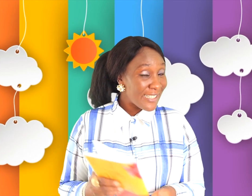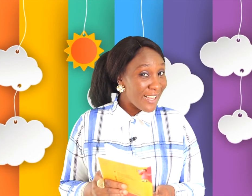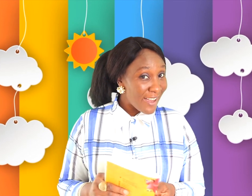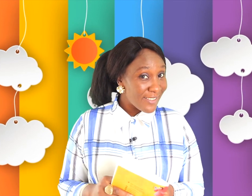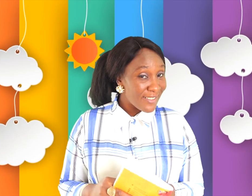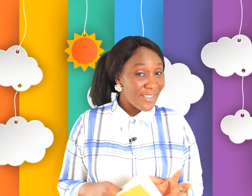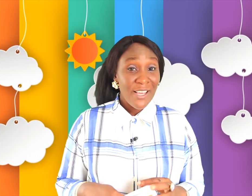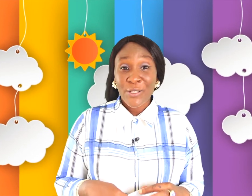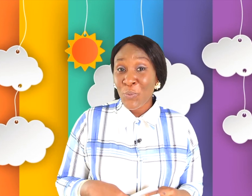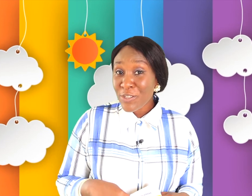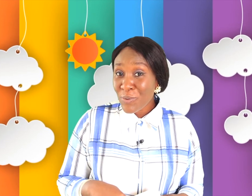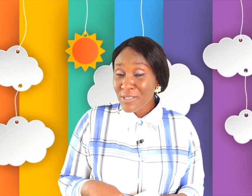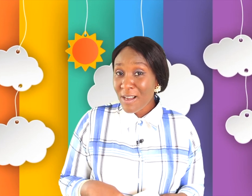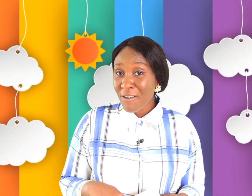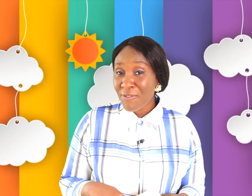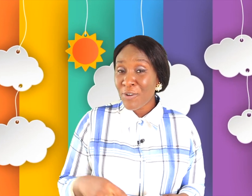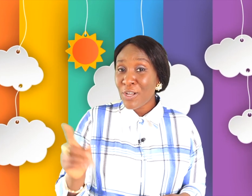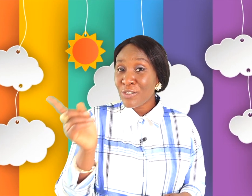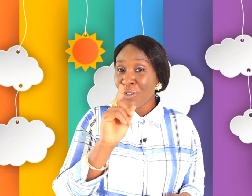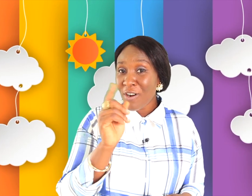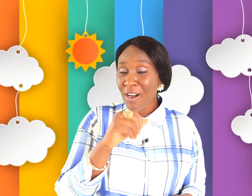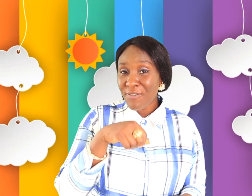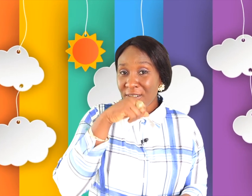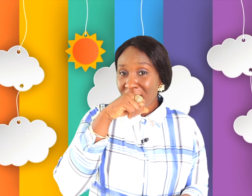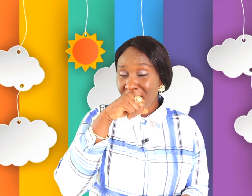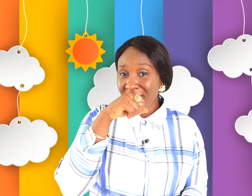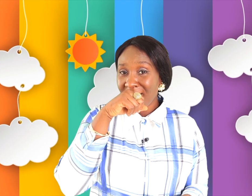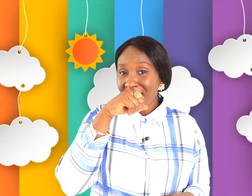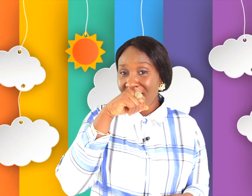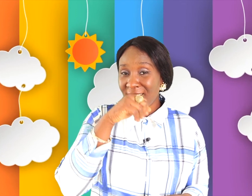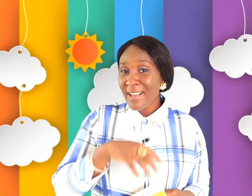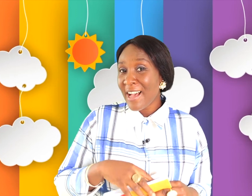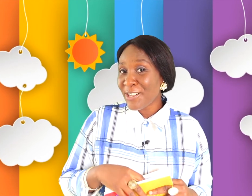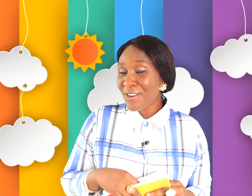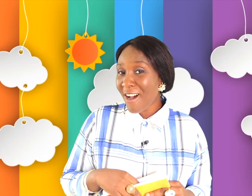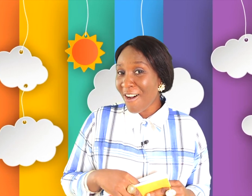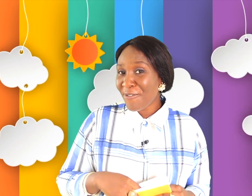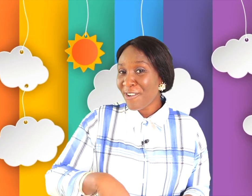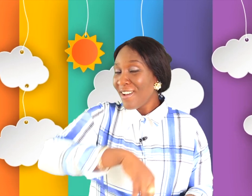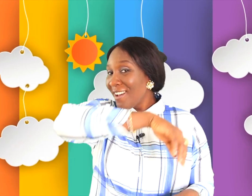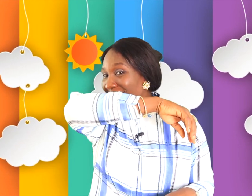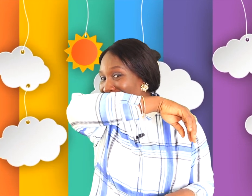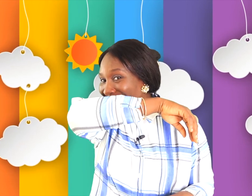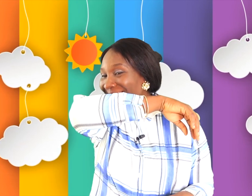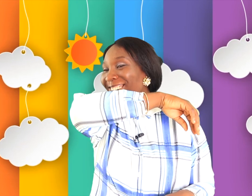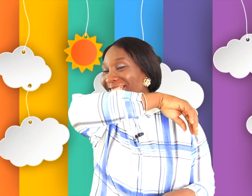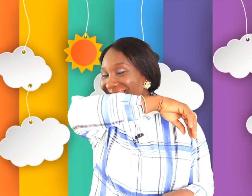your sanitizers. And when you want to cough, don't cough. How do you cough?